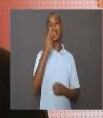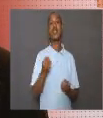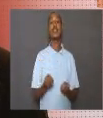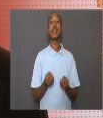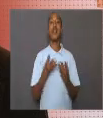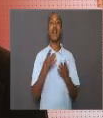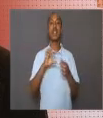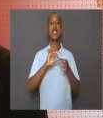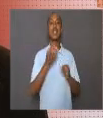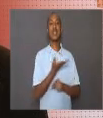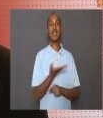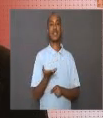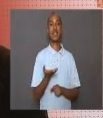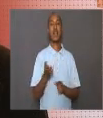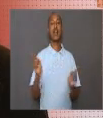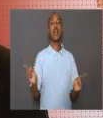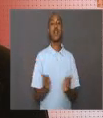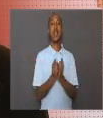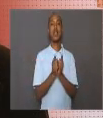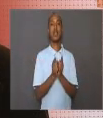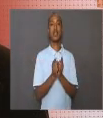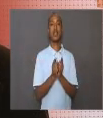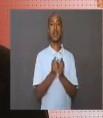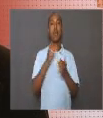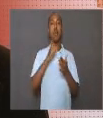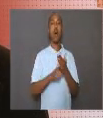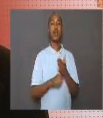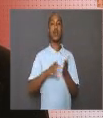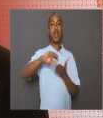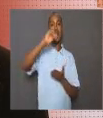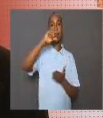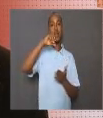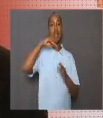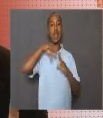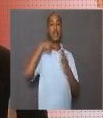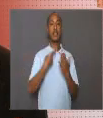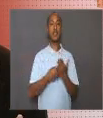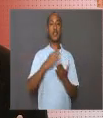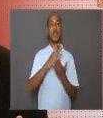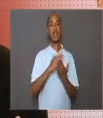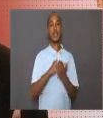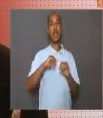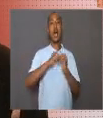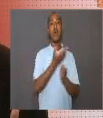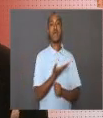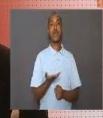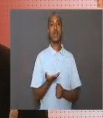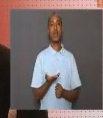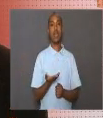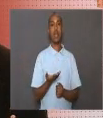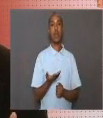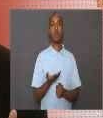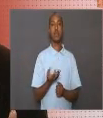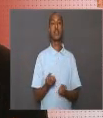several sentences related to what we have learned in this lesson. However, there will